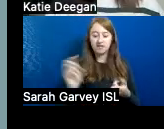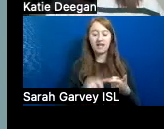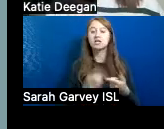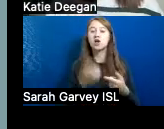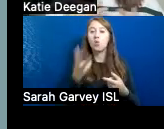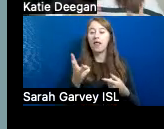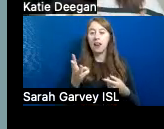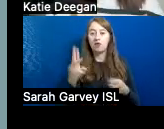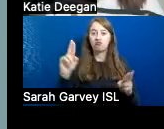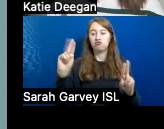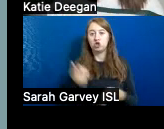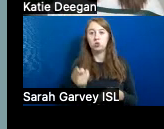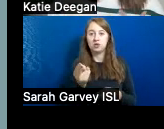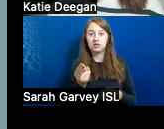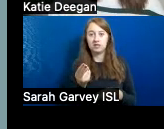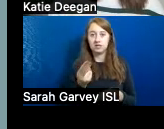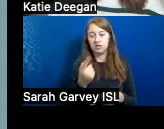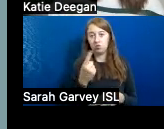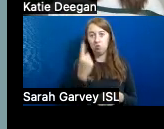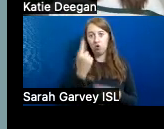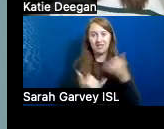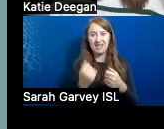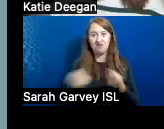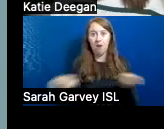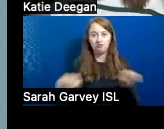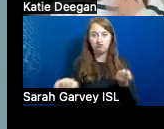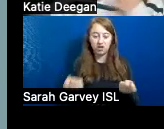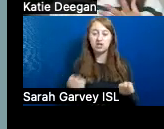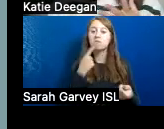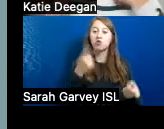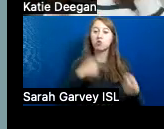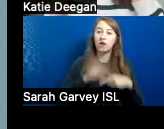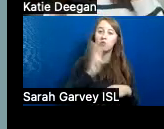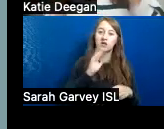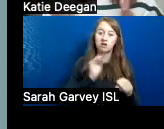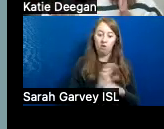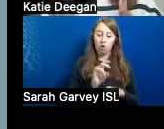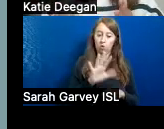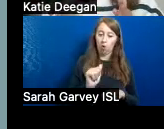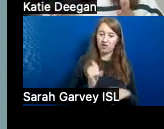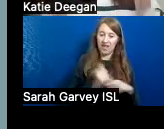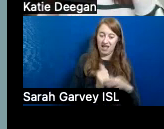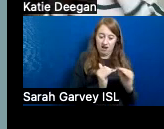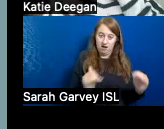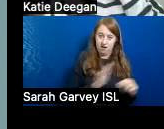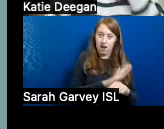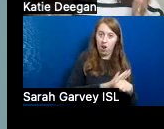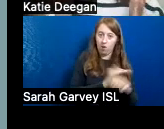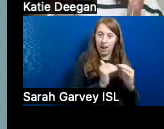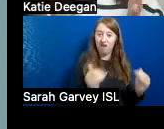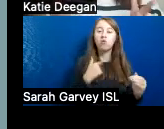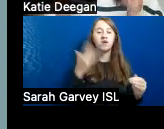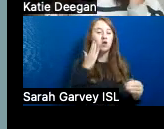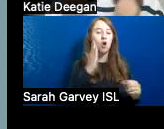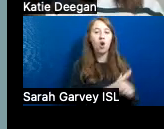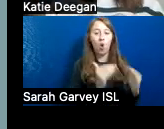operations. We want to see gender quotas introduced at local level, because although local government is